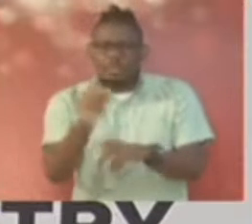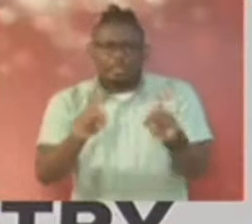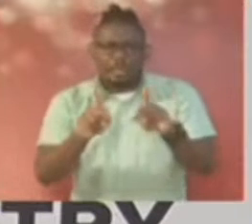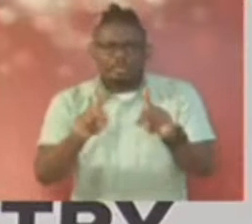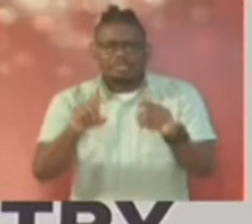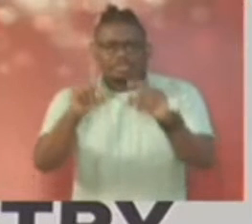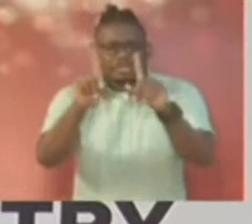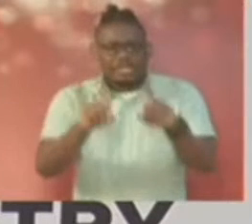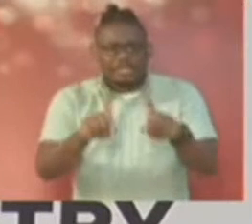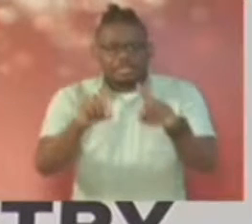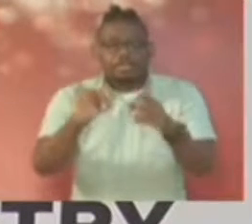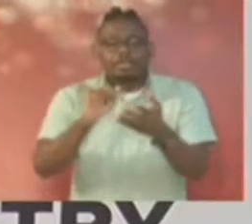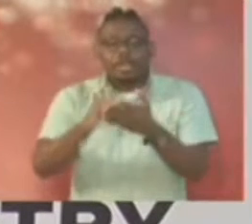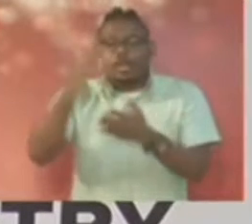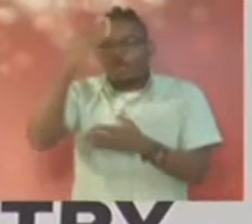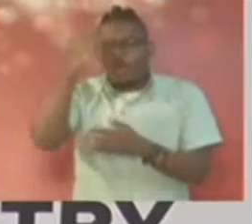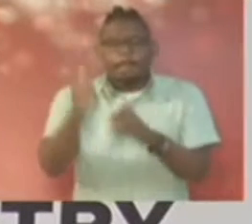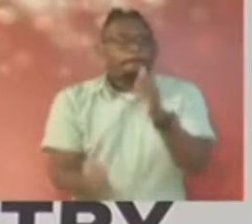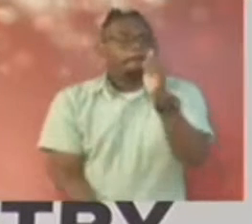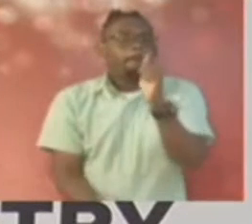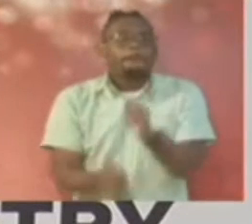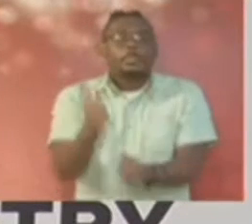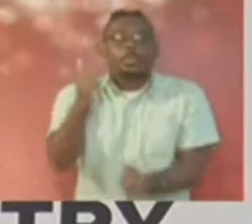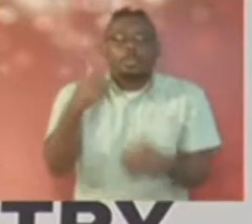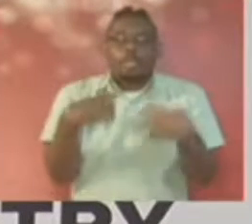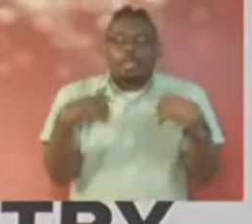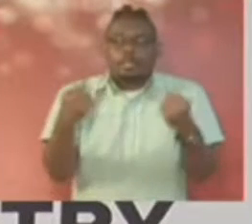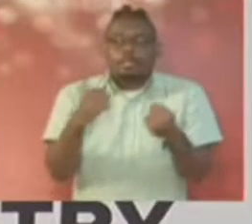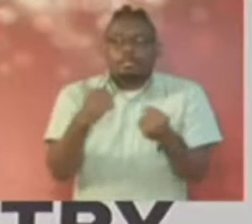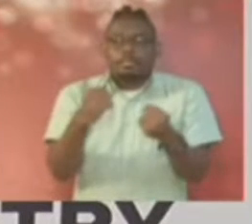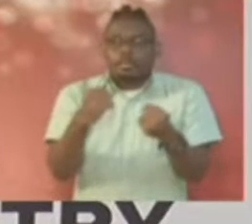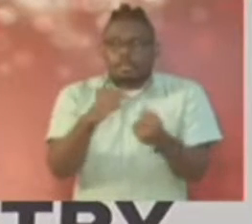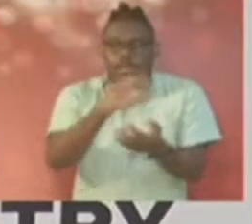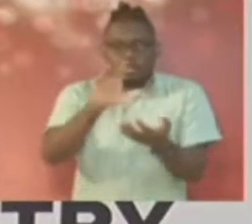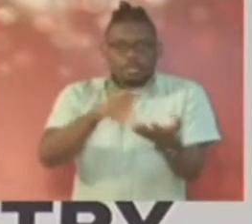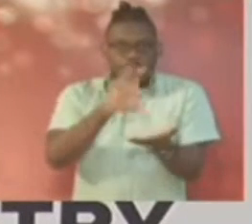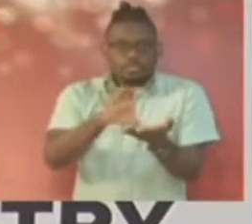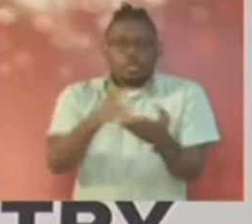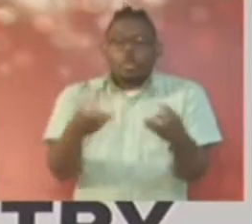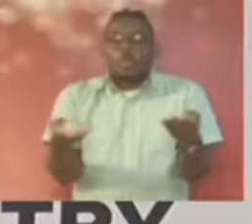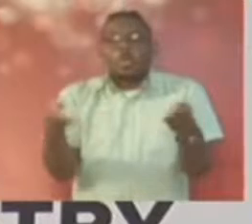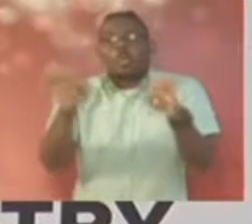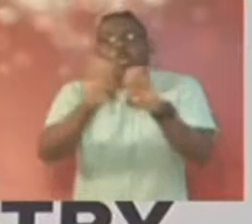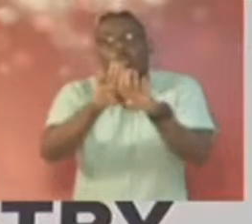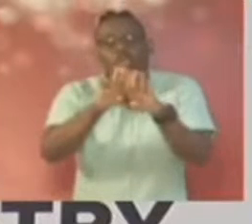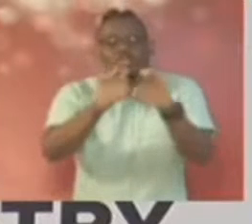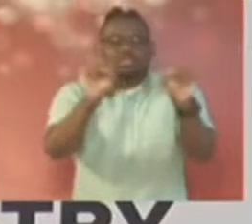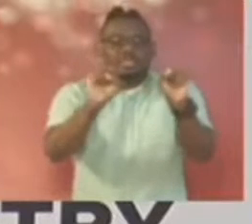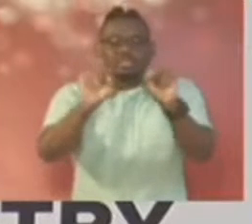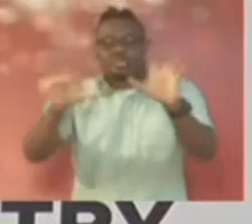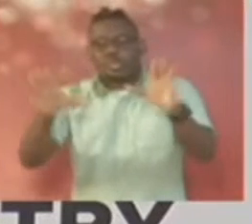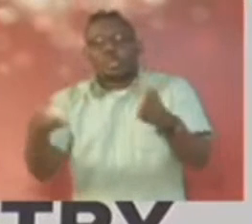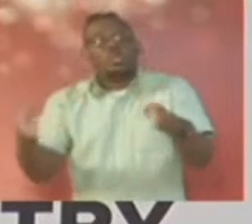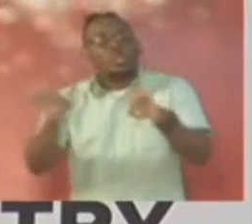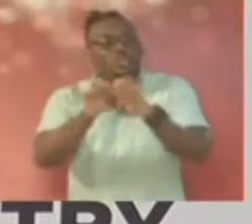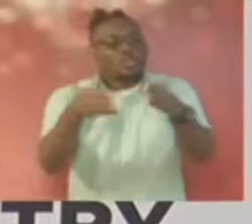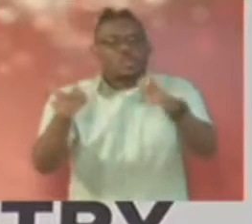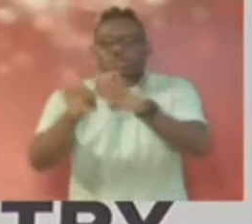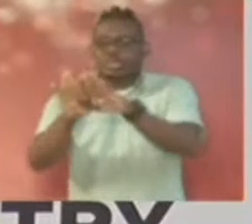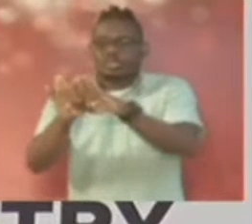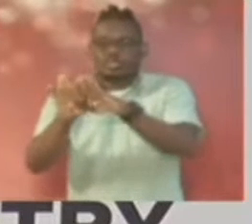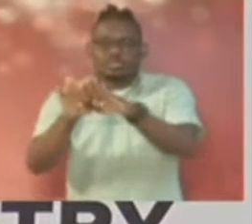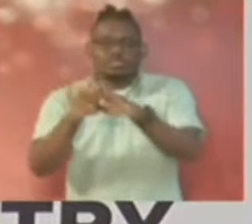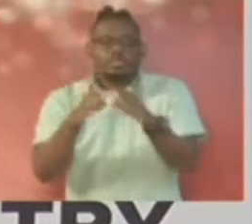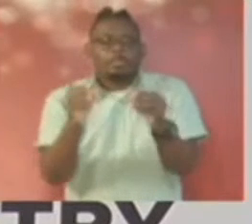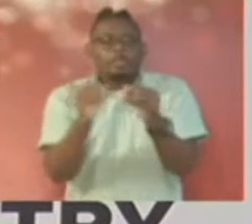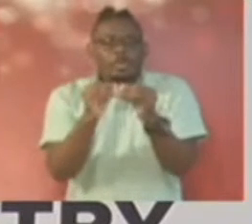a majority of the facilities that do testing are actually closed on a weekend, on Saturday and Sunday. So all the health centers, we have over 100 facilities